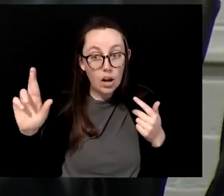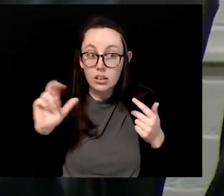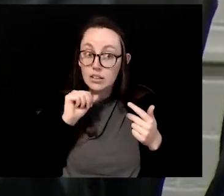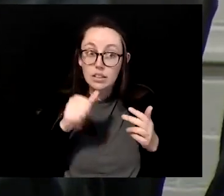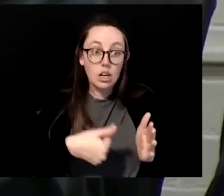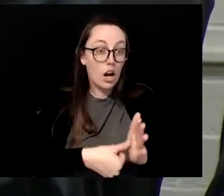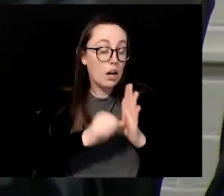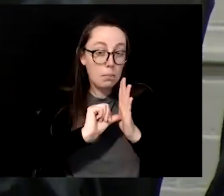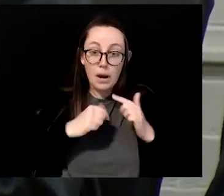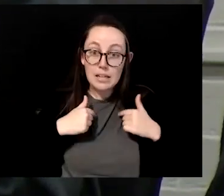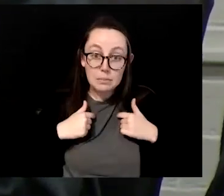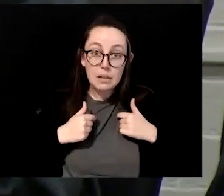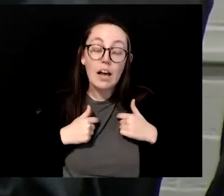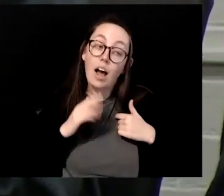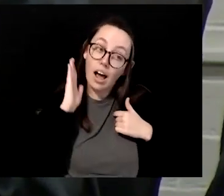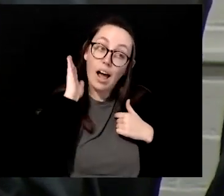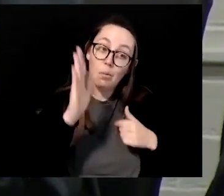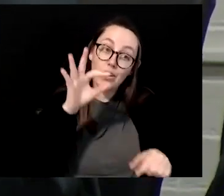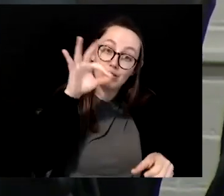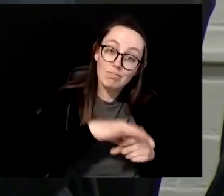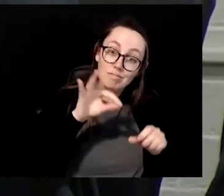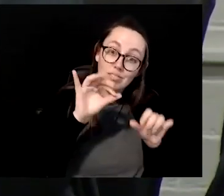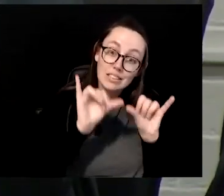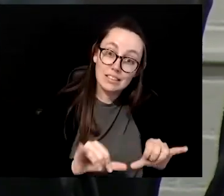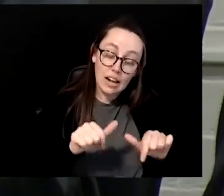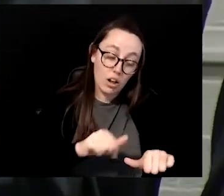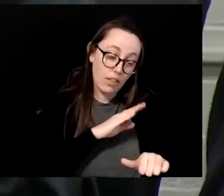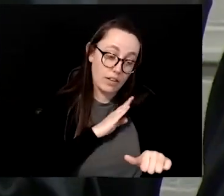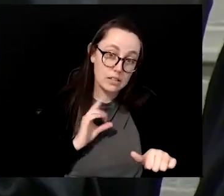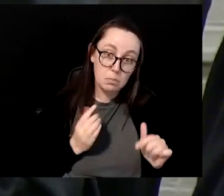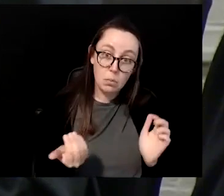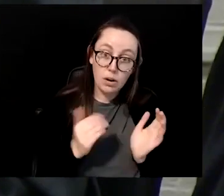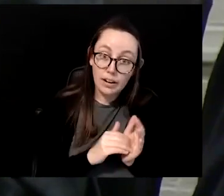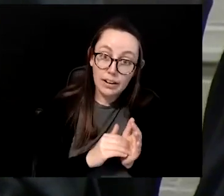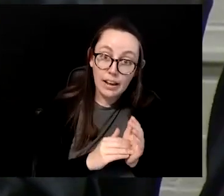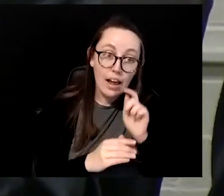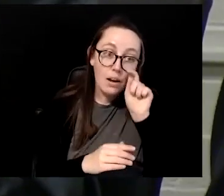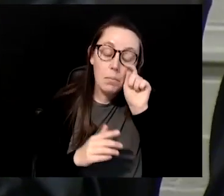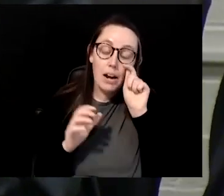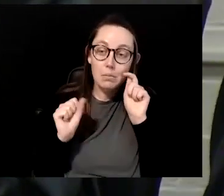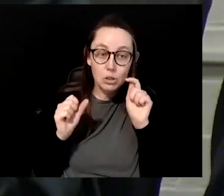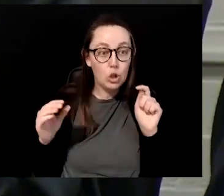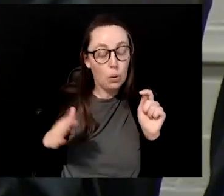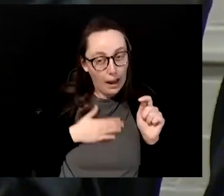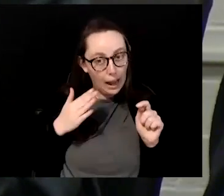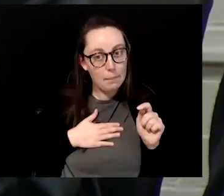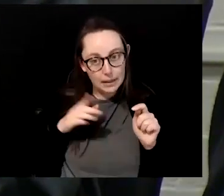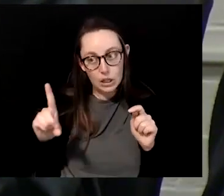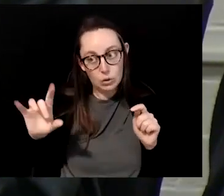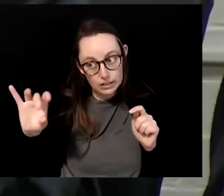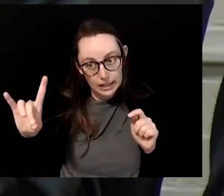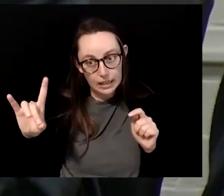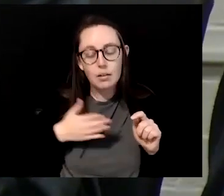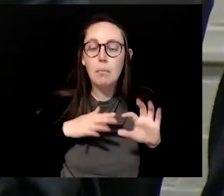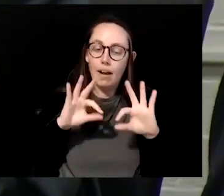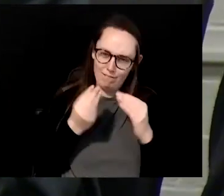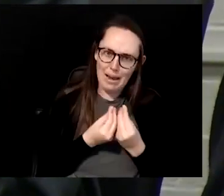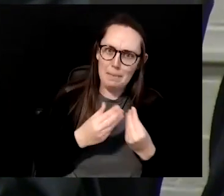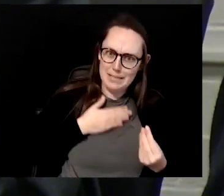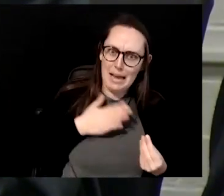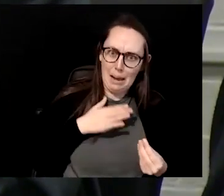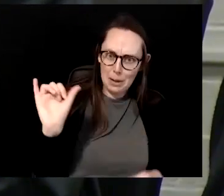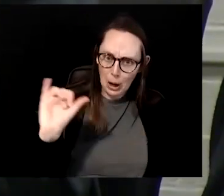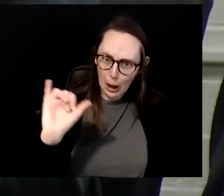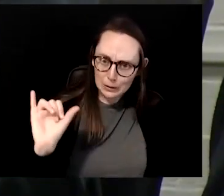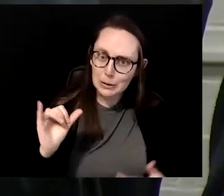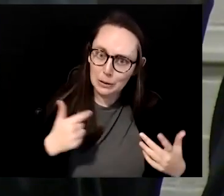out of the gate and I'm so glad you did John and believe me so is my family I want